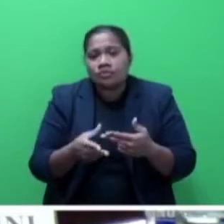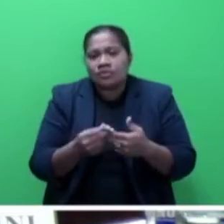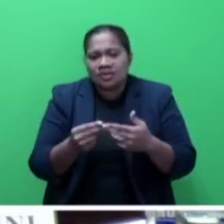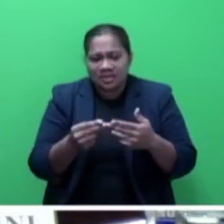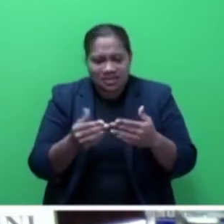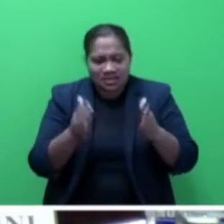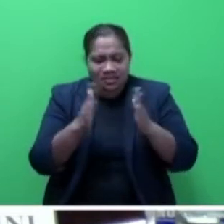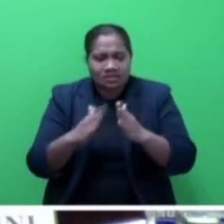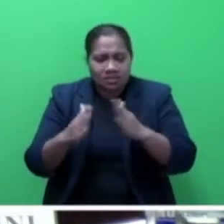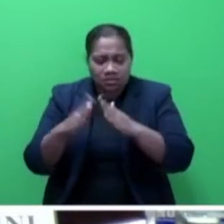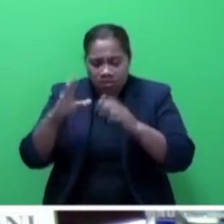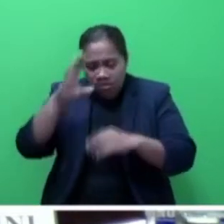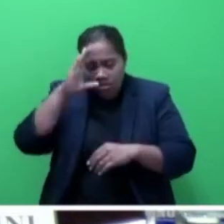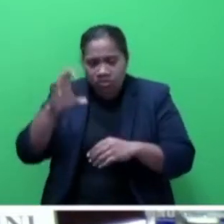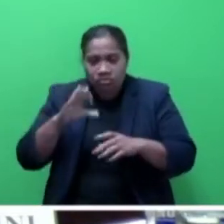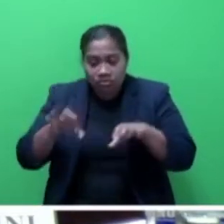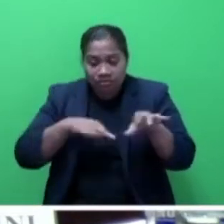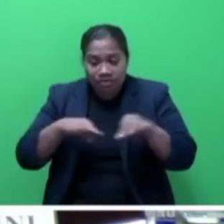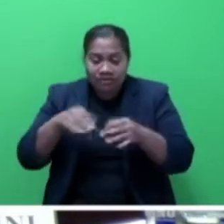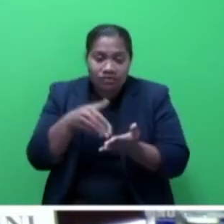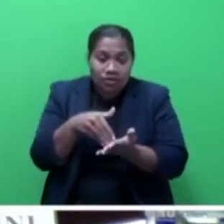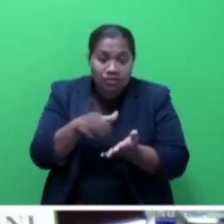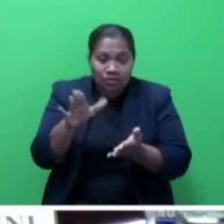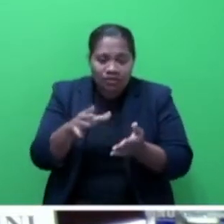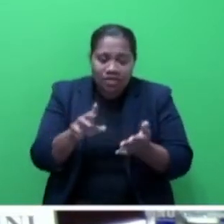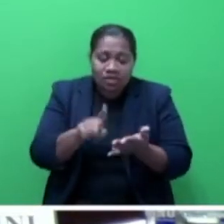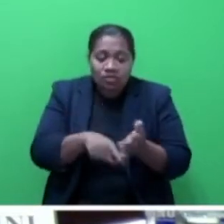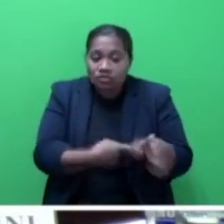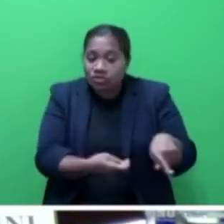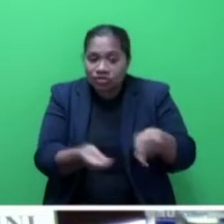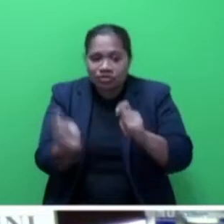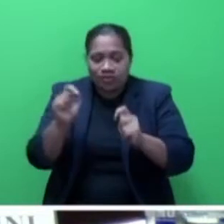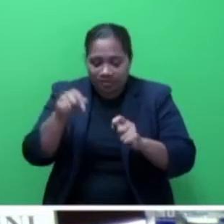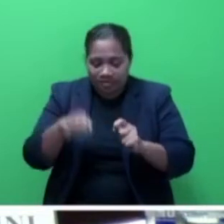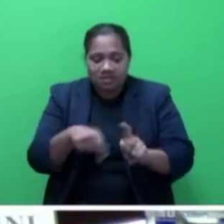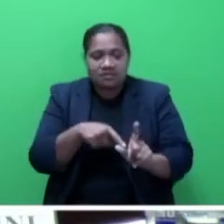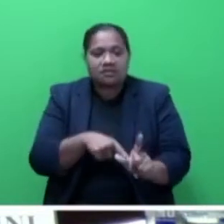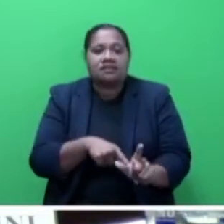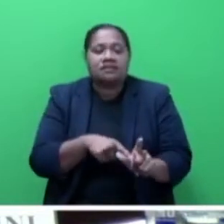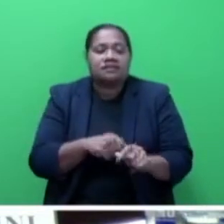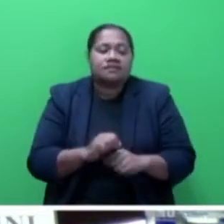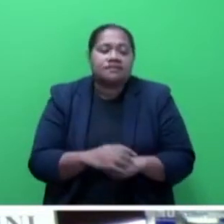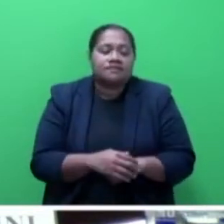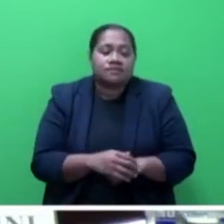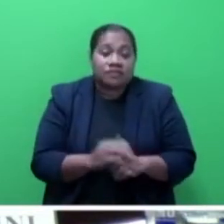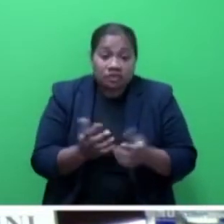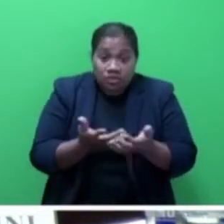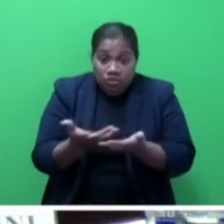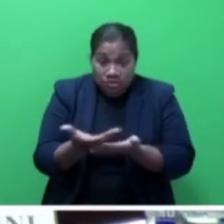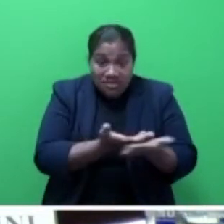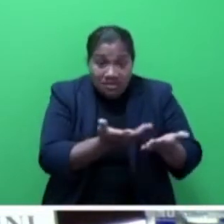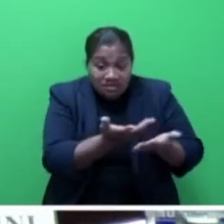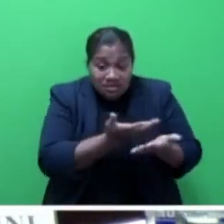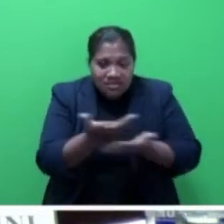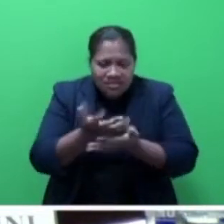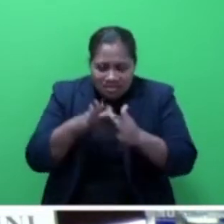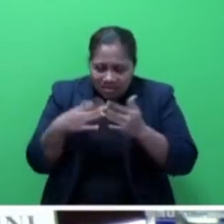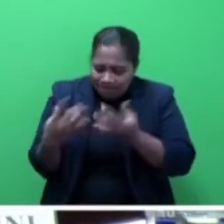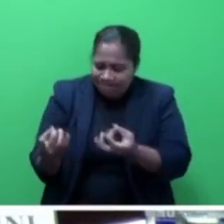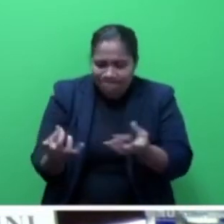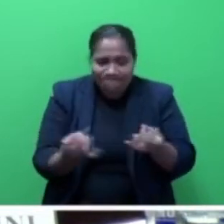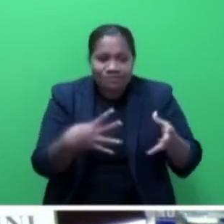for approval in January this year. The consultant is currently preparing the documents